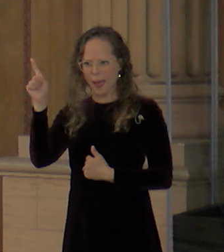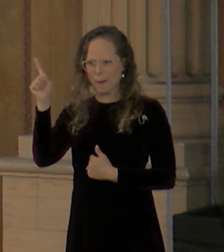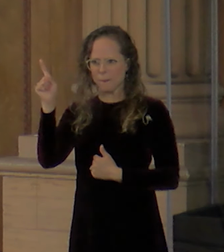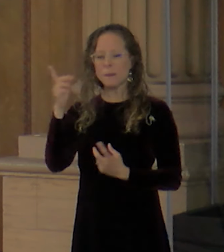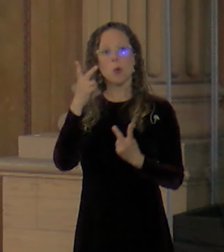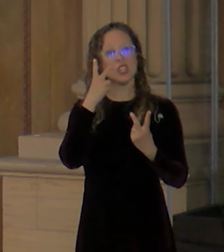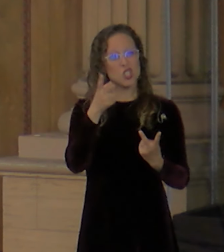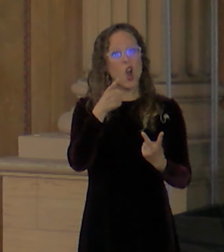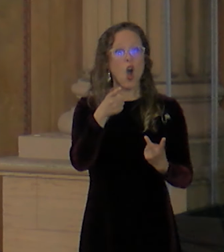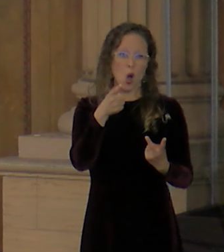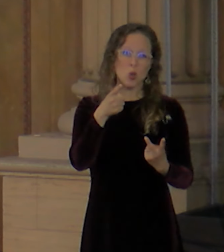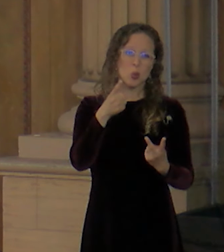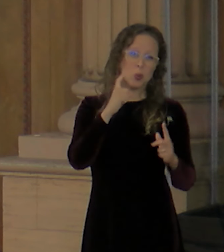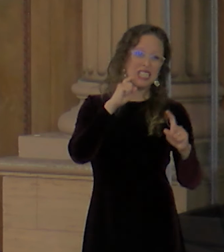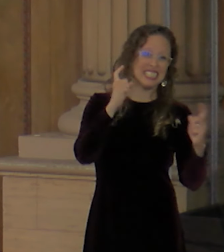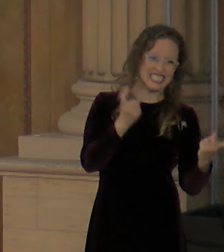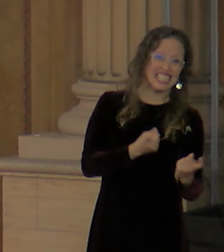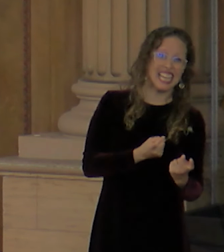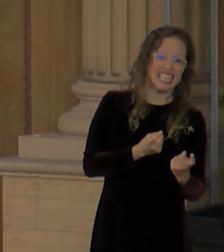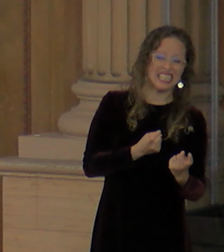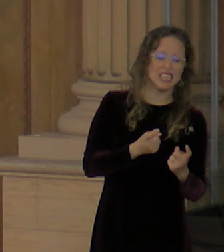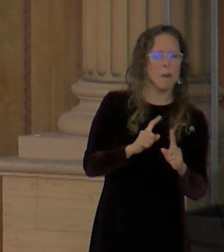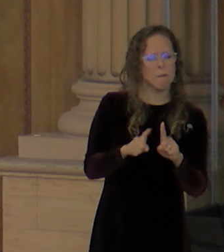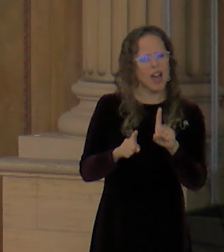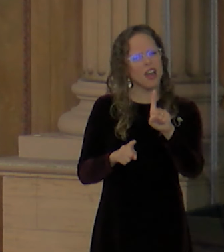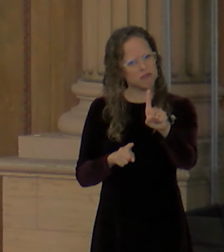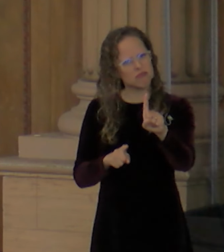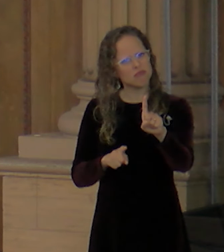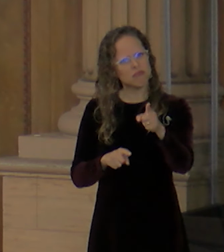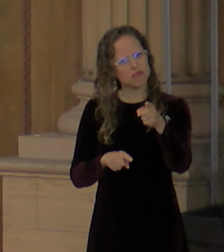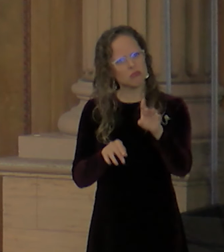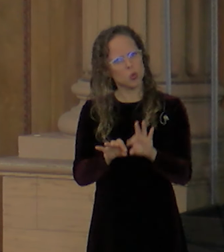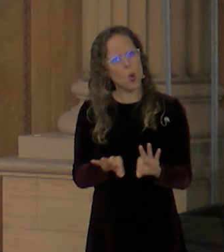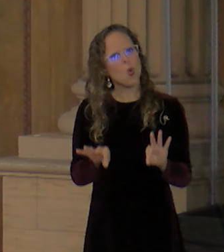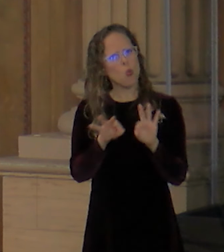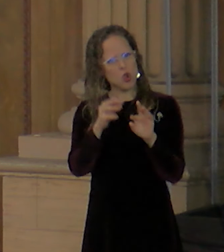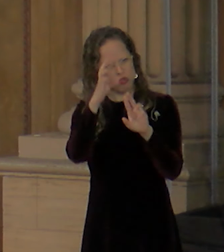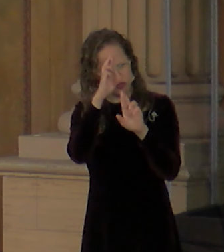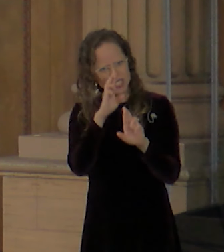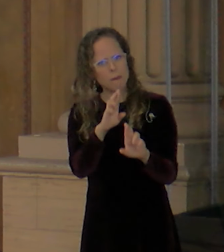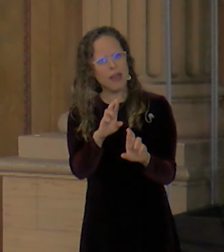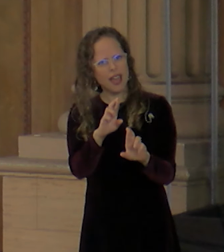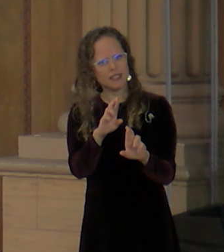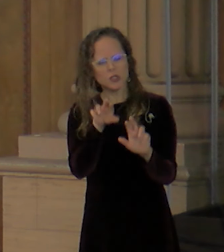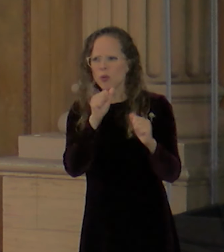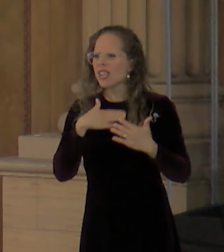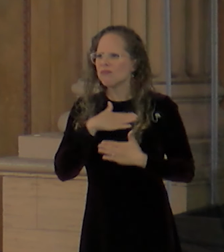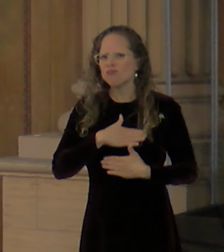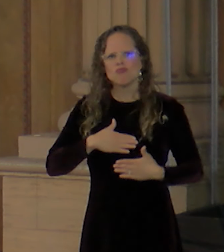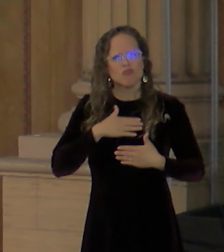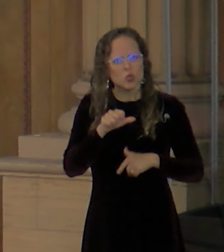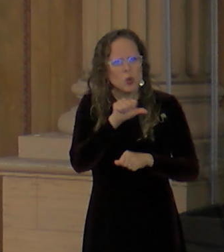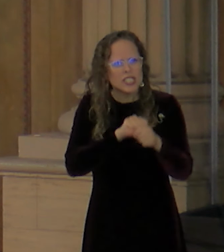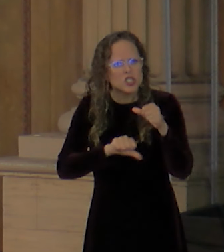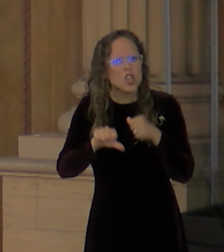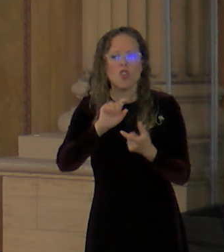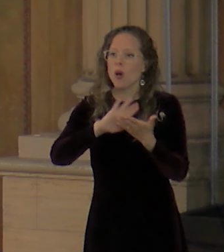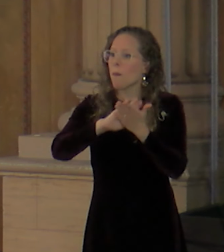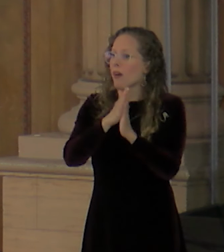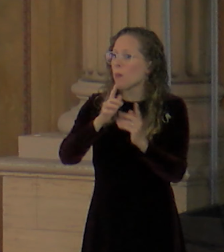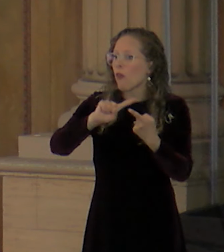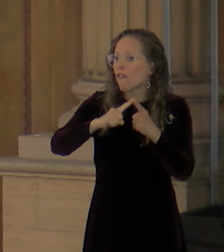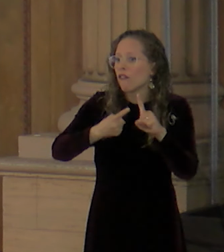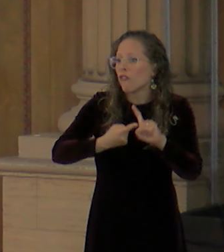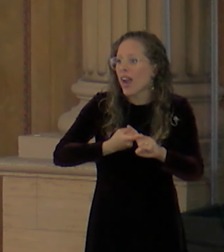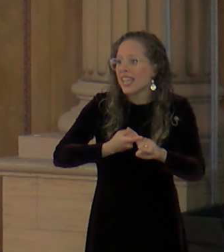in God's image and worthy of dignity and respect? We could enjoy them, we could be fascinated by them, we could befriend them without feeling the